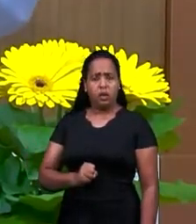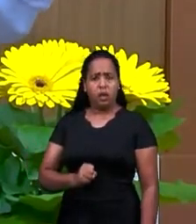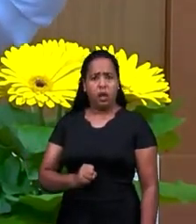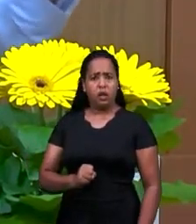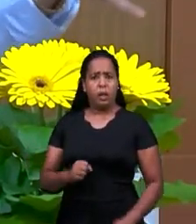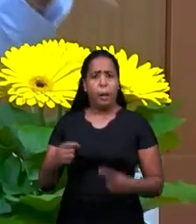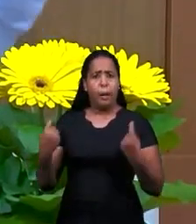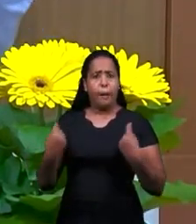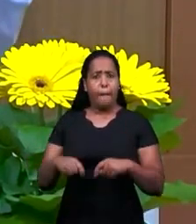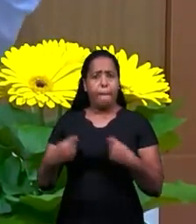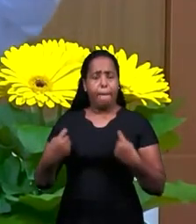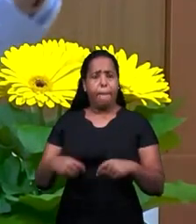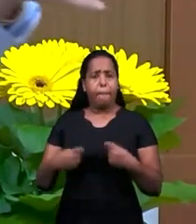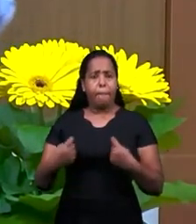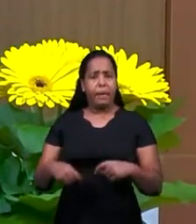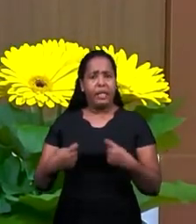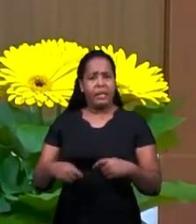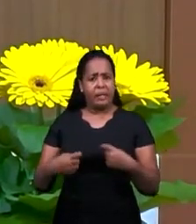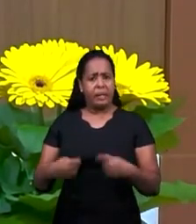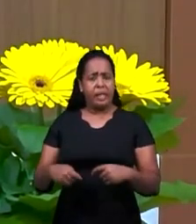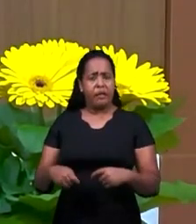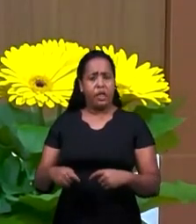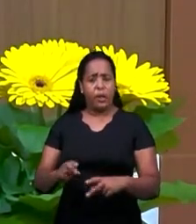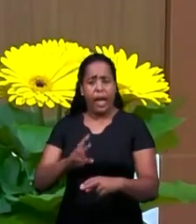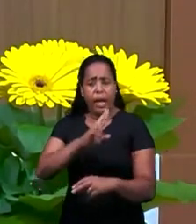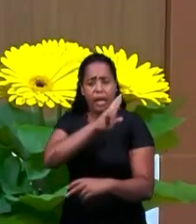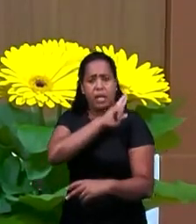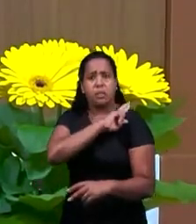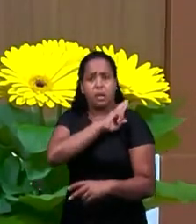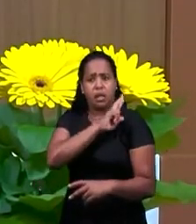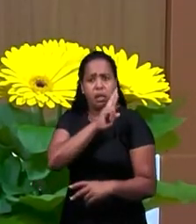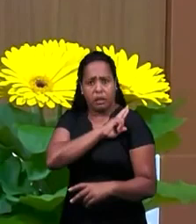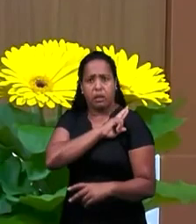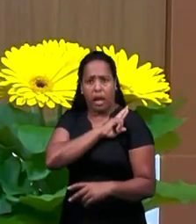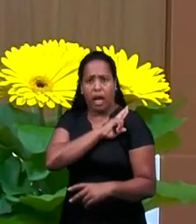did the priest have to exercise